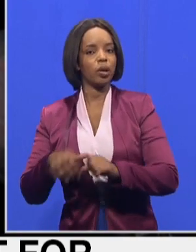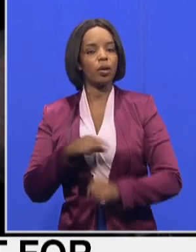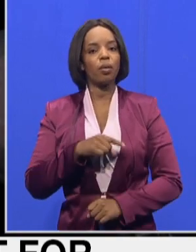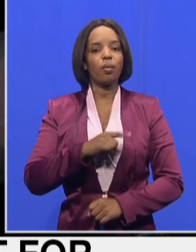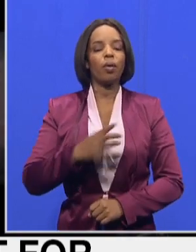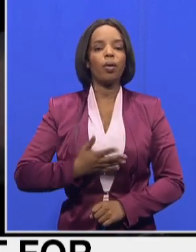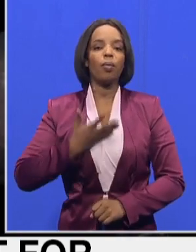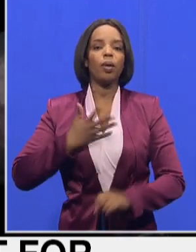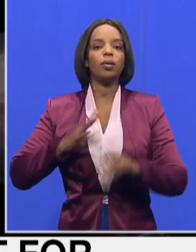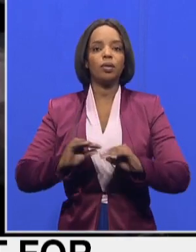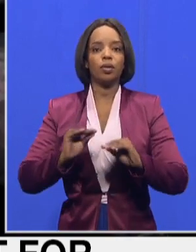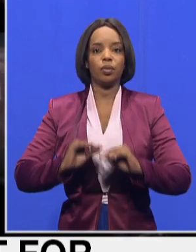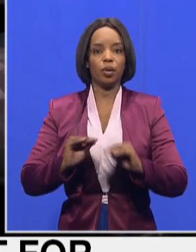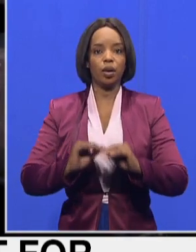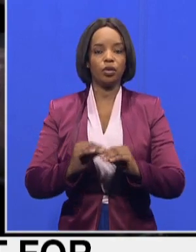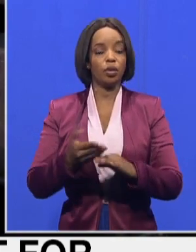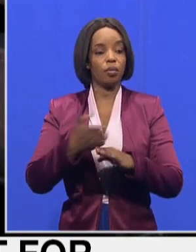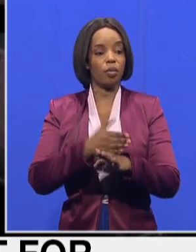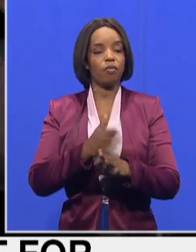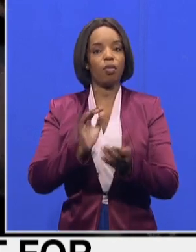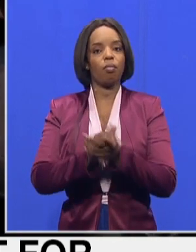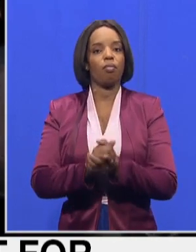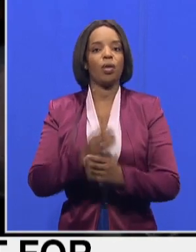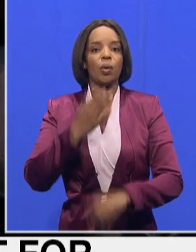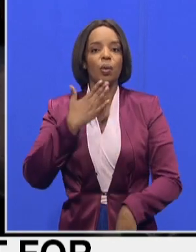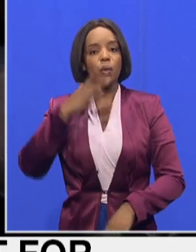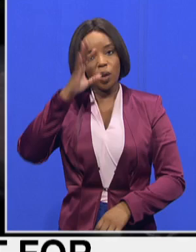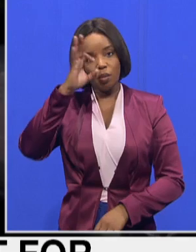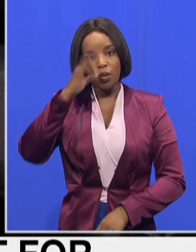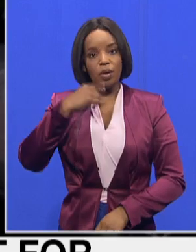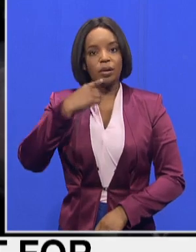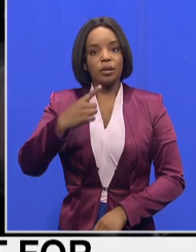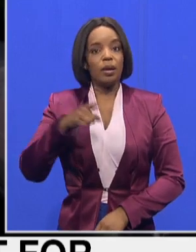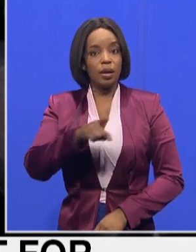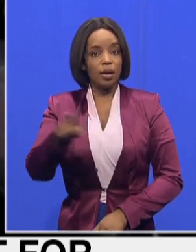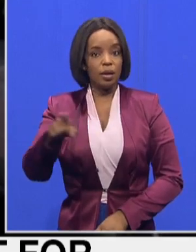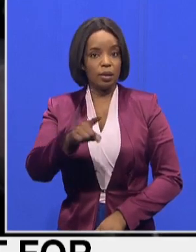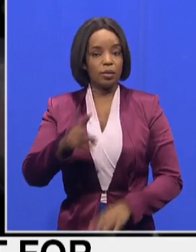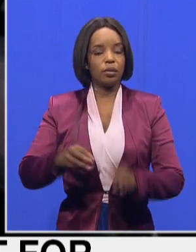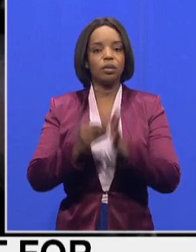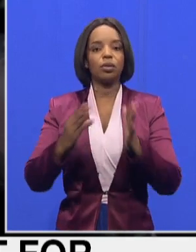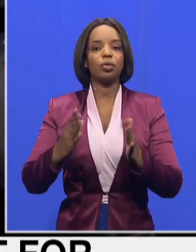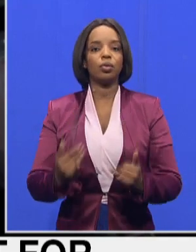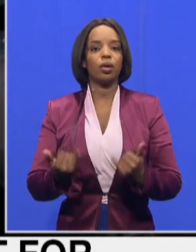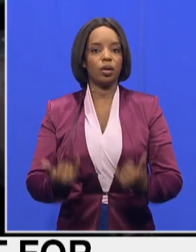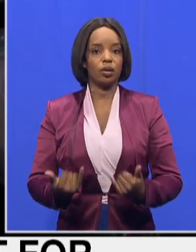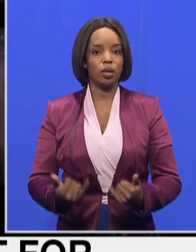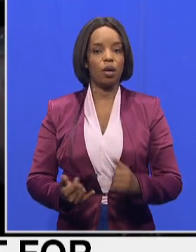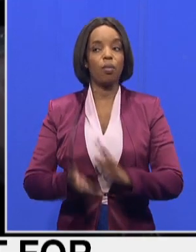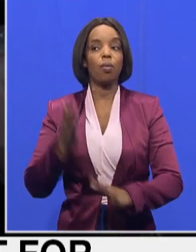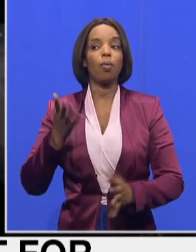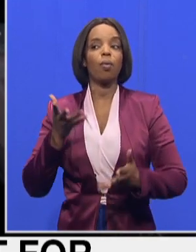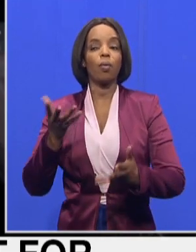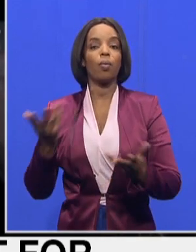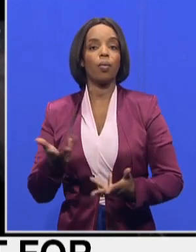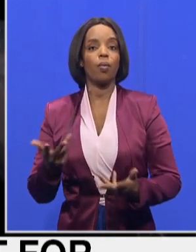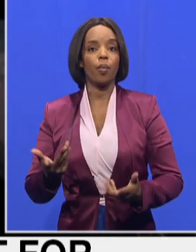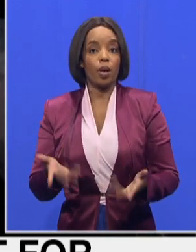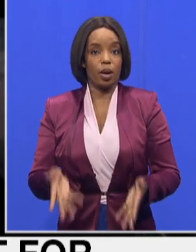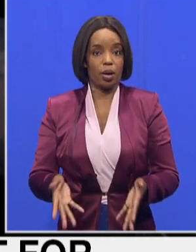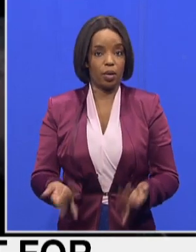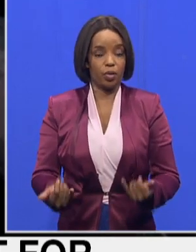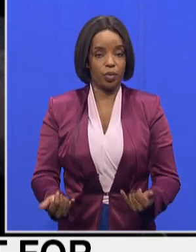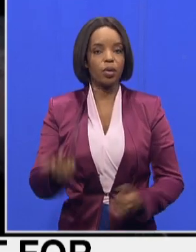by the police at the time. The police, of course, is saying that the students were attacking them. So we will hear from this court case what